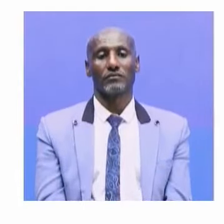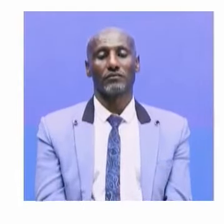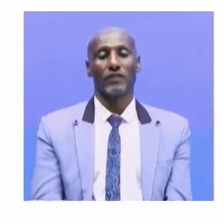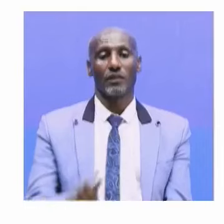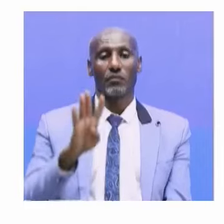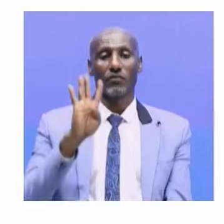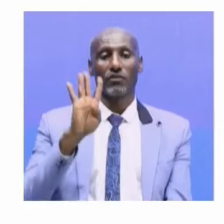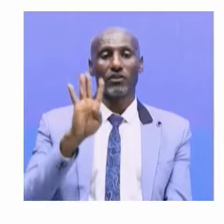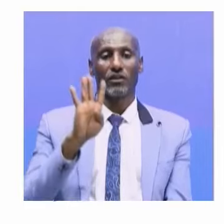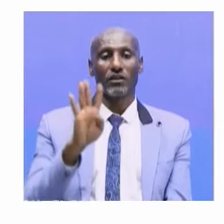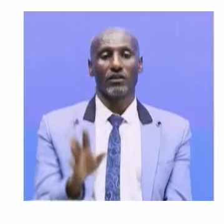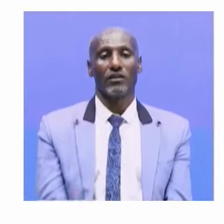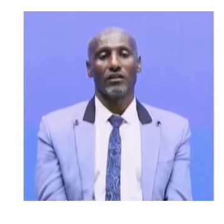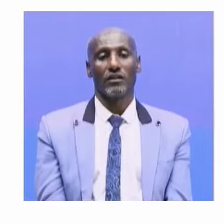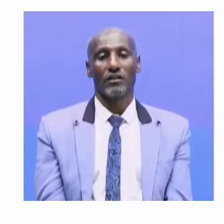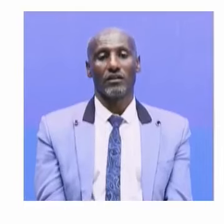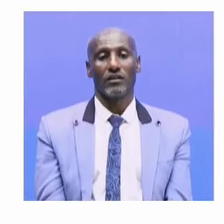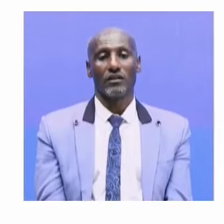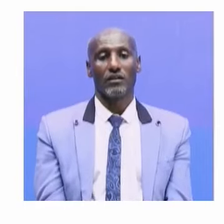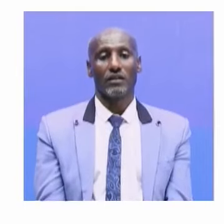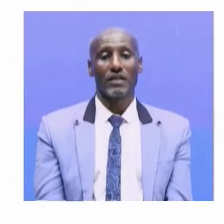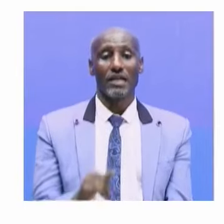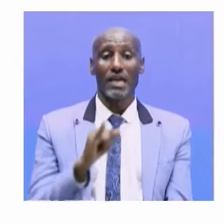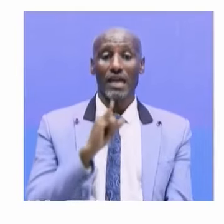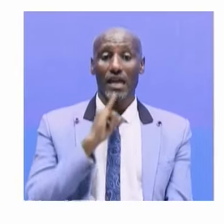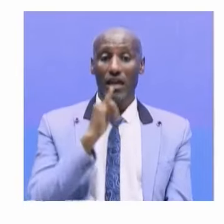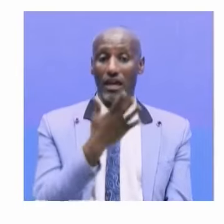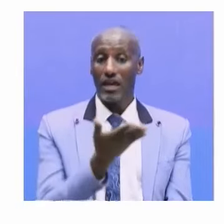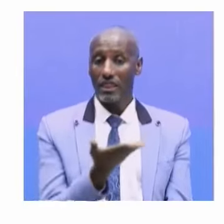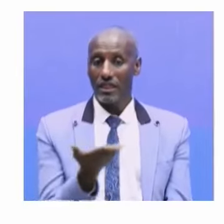4. Is there